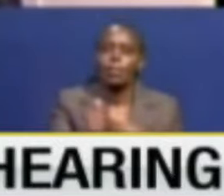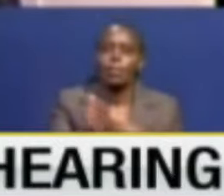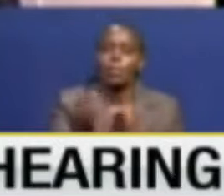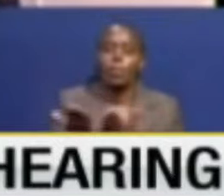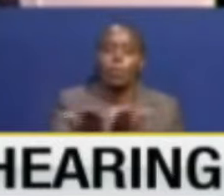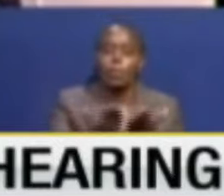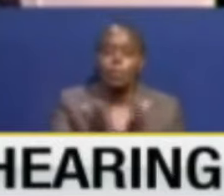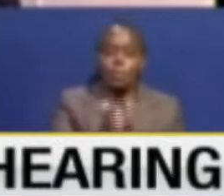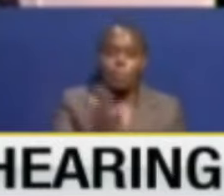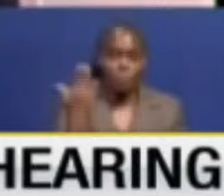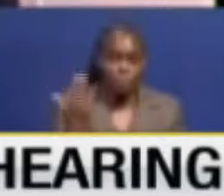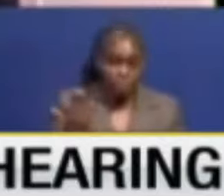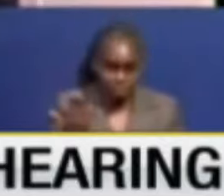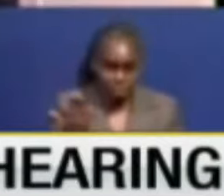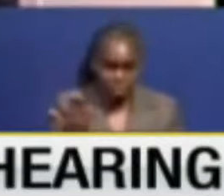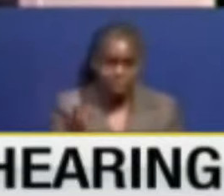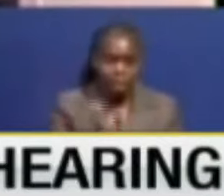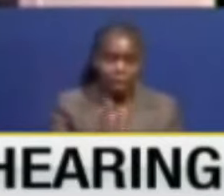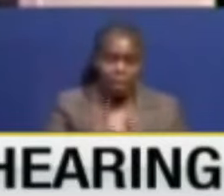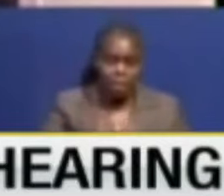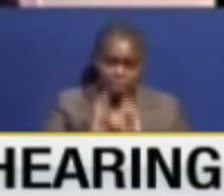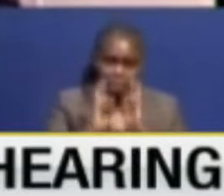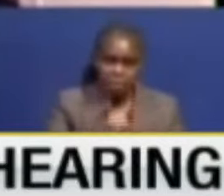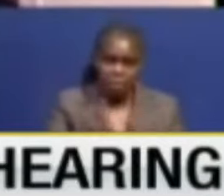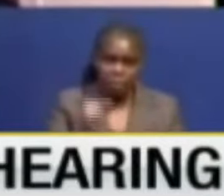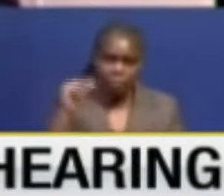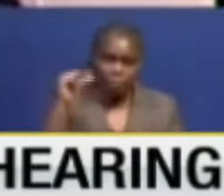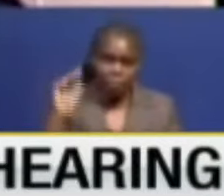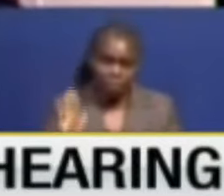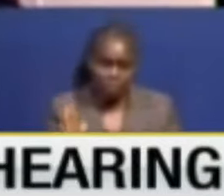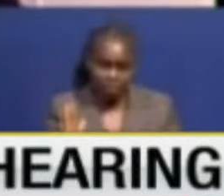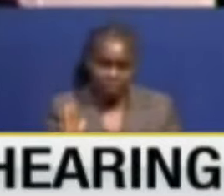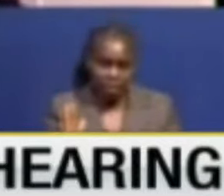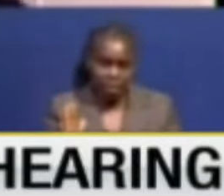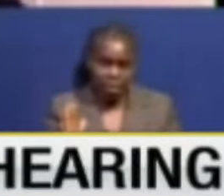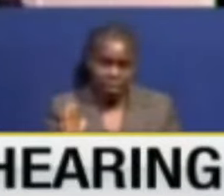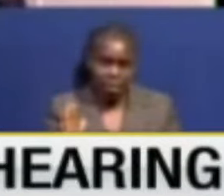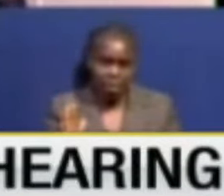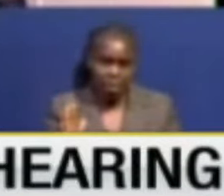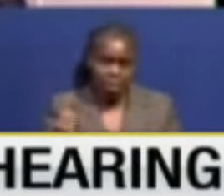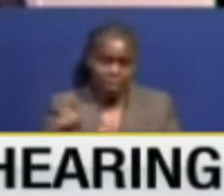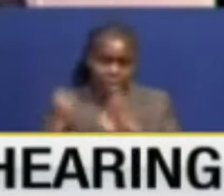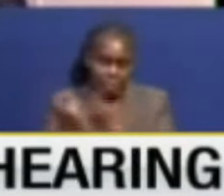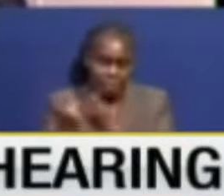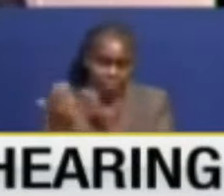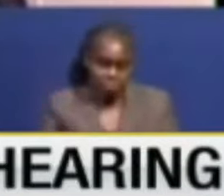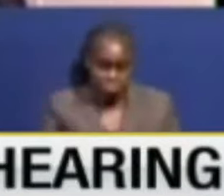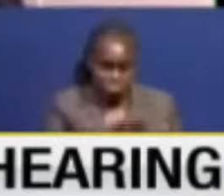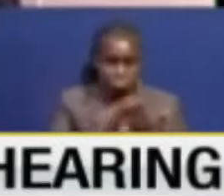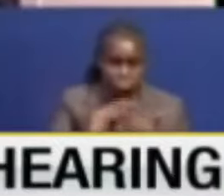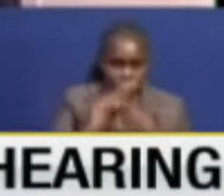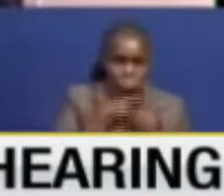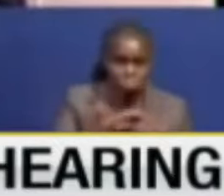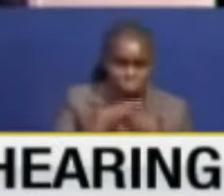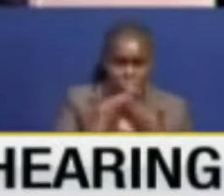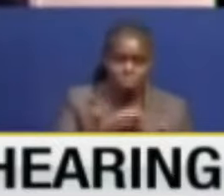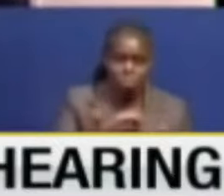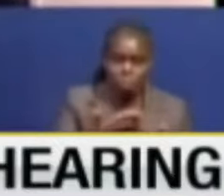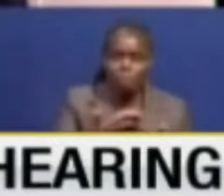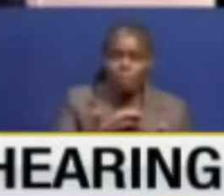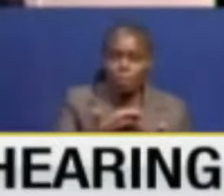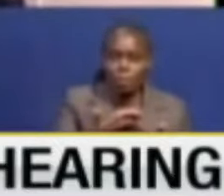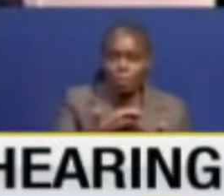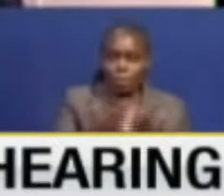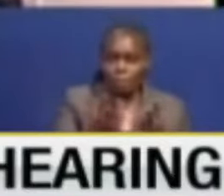with the documents and the responses from the governor's response team. And as correctly put